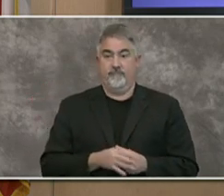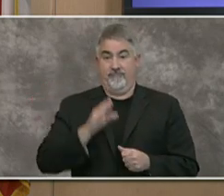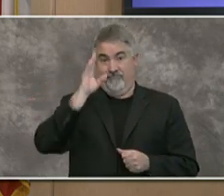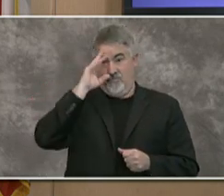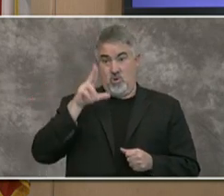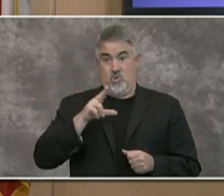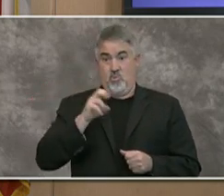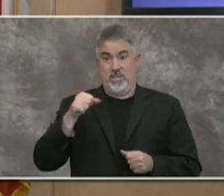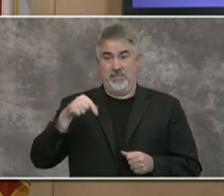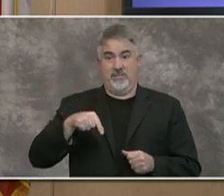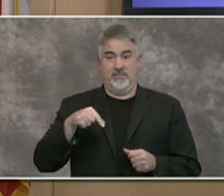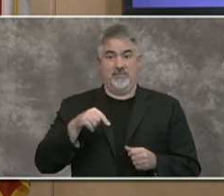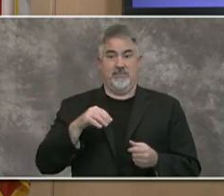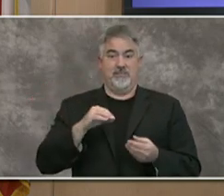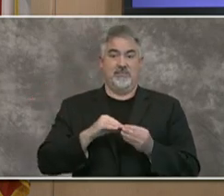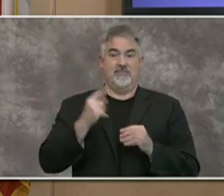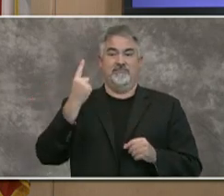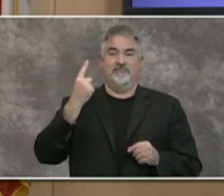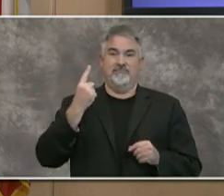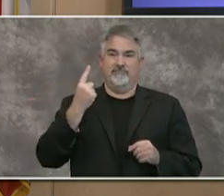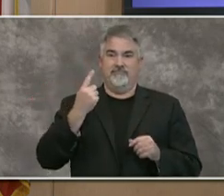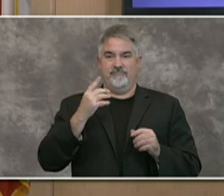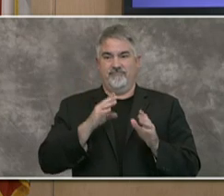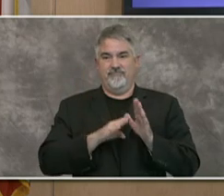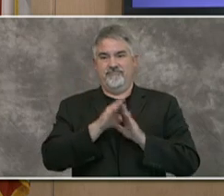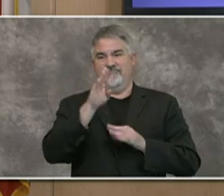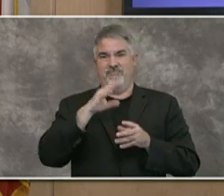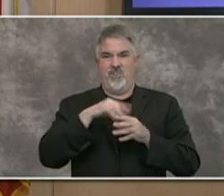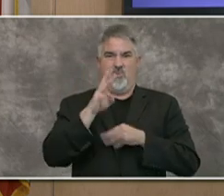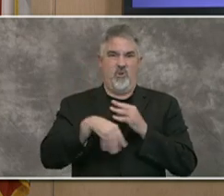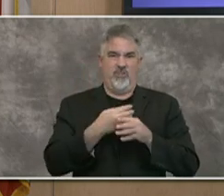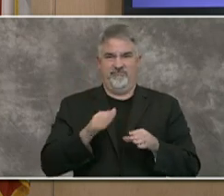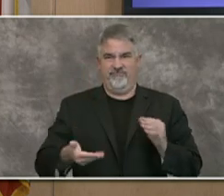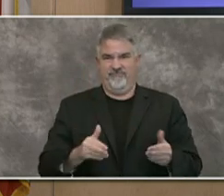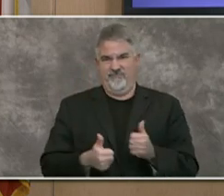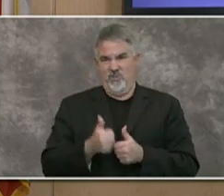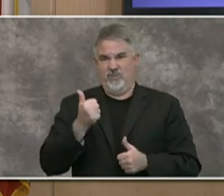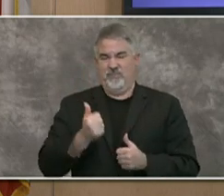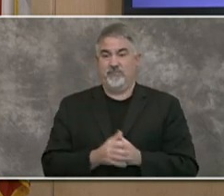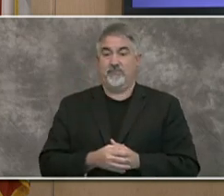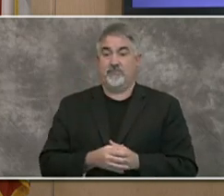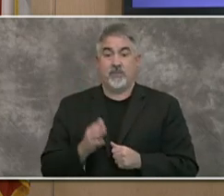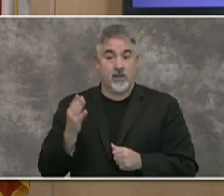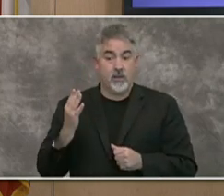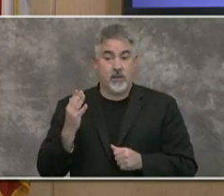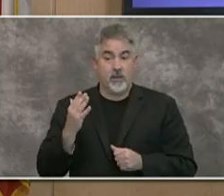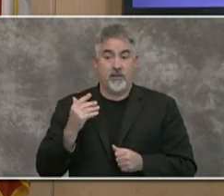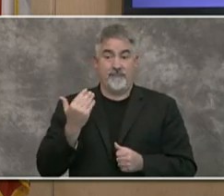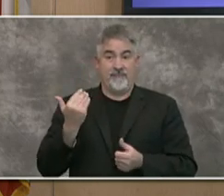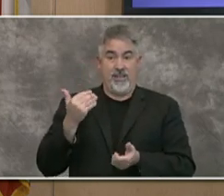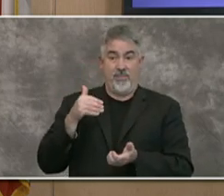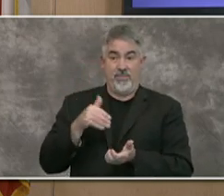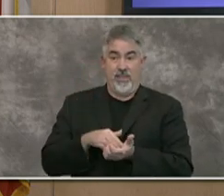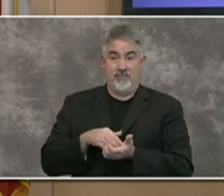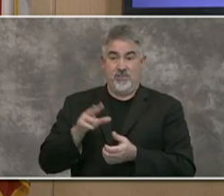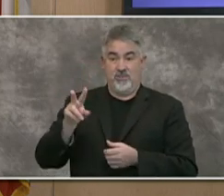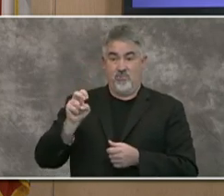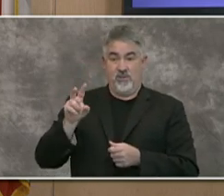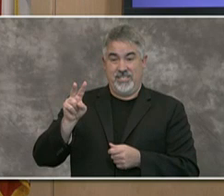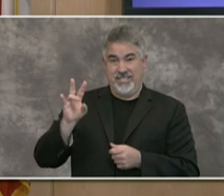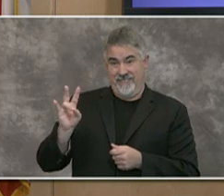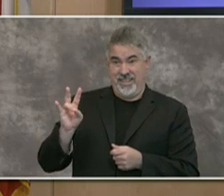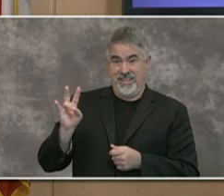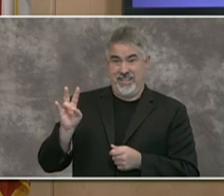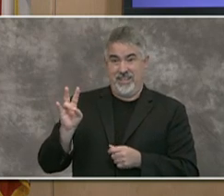number of cases that are reported of any country in the world. In California, there are 15,207 positive cases that have